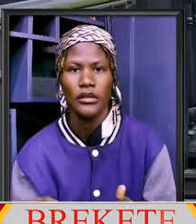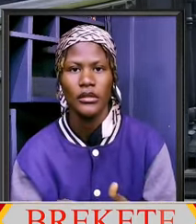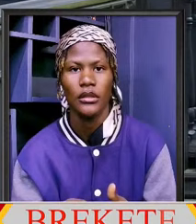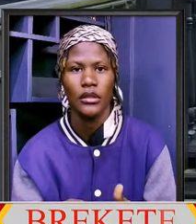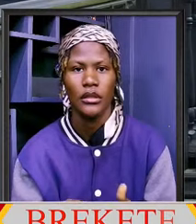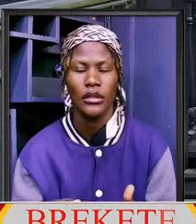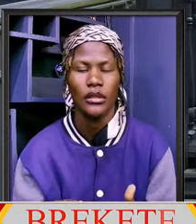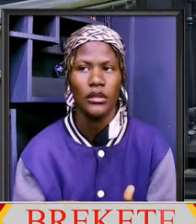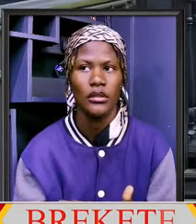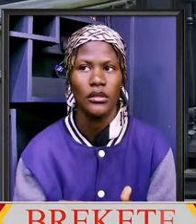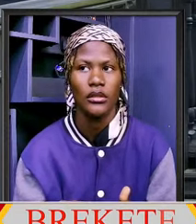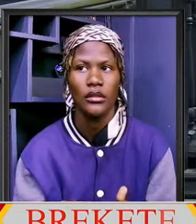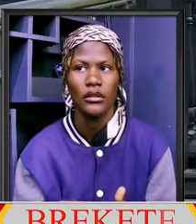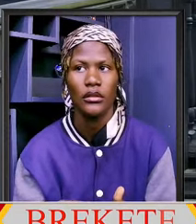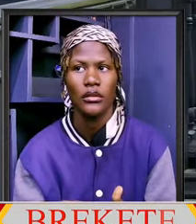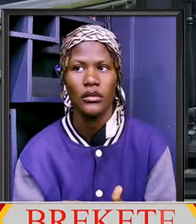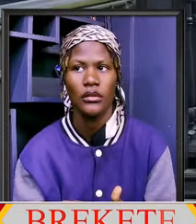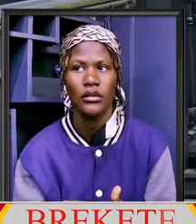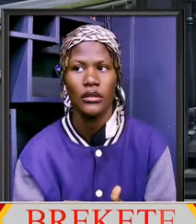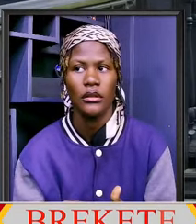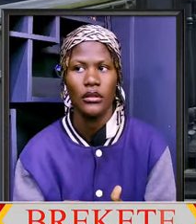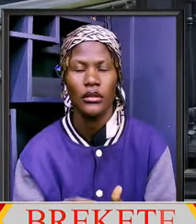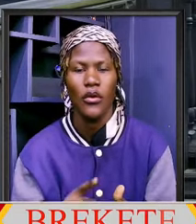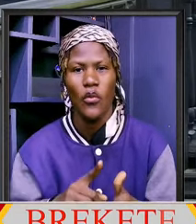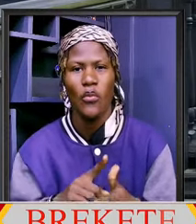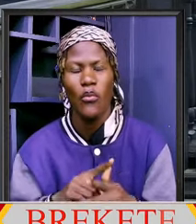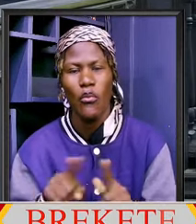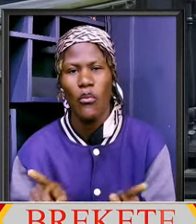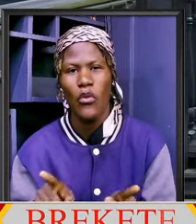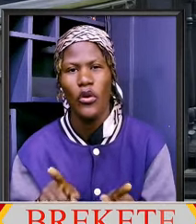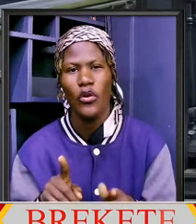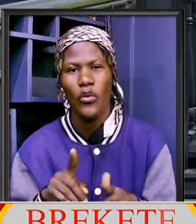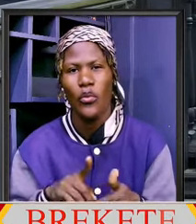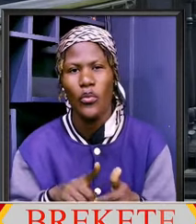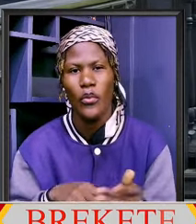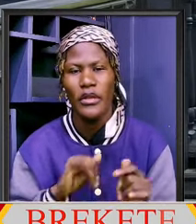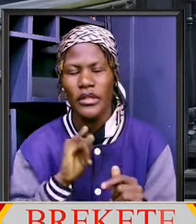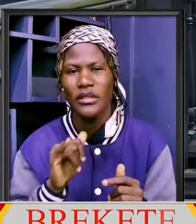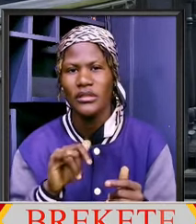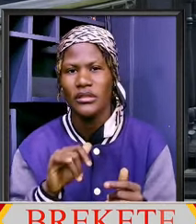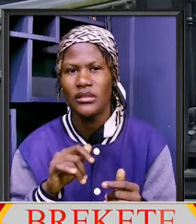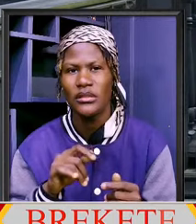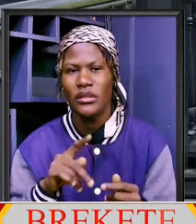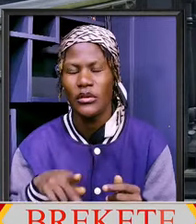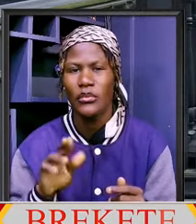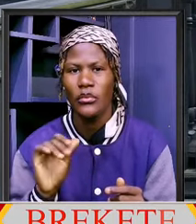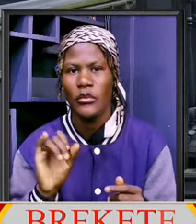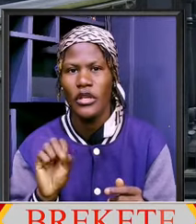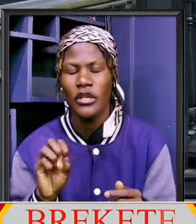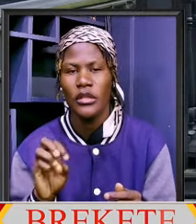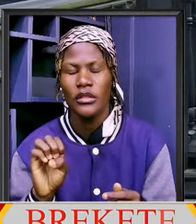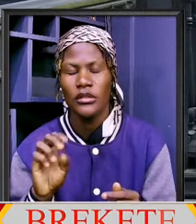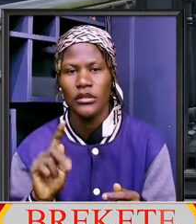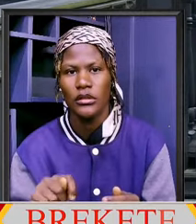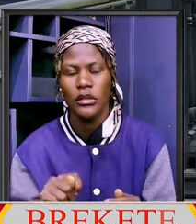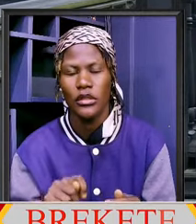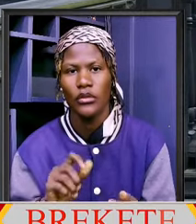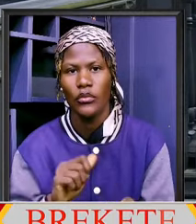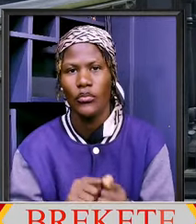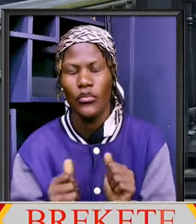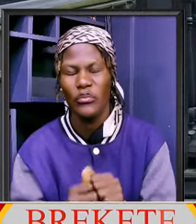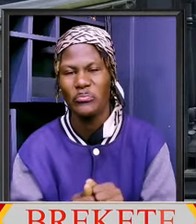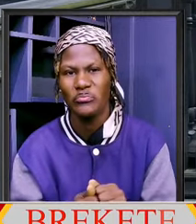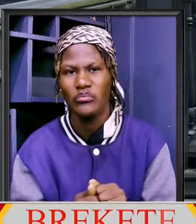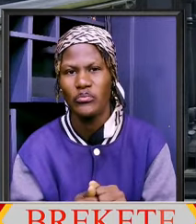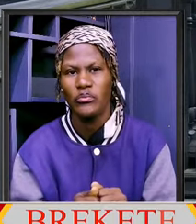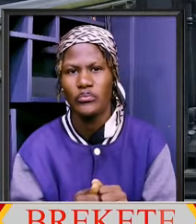about 6 years ago. Okay. But waiting be the present situation now. They talk say they feel operate the eye. Yes, sir. Which